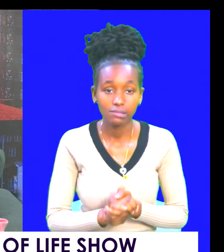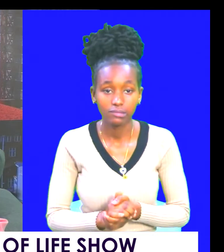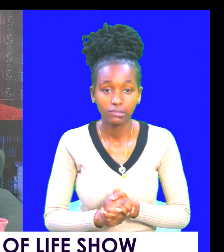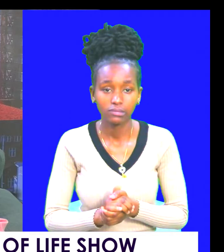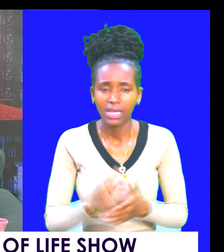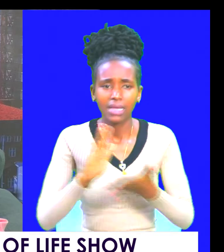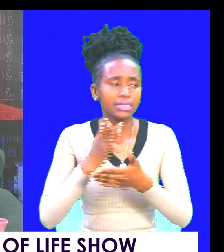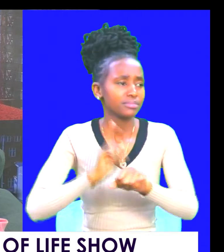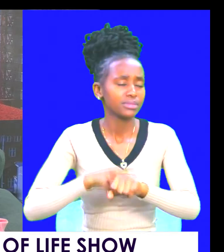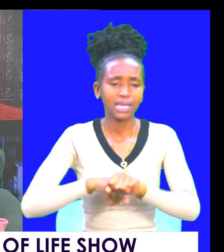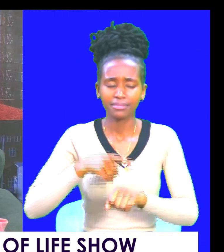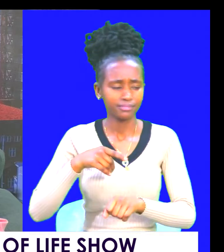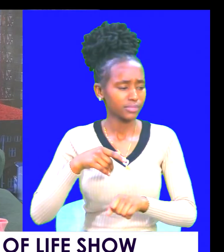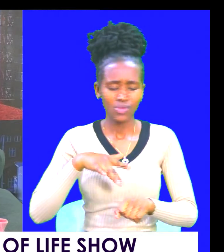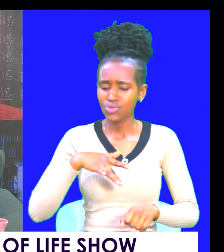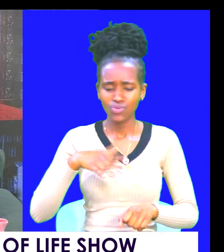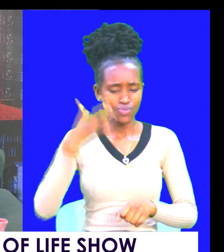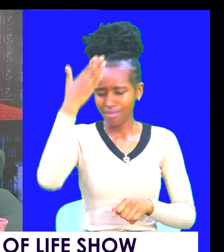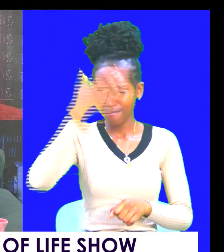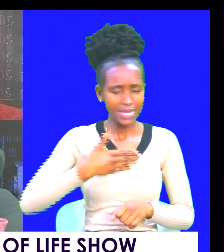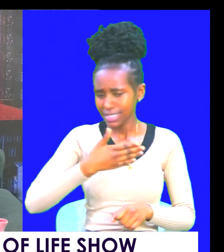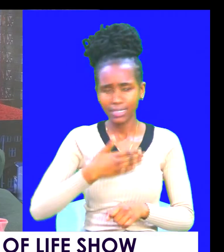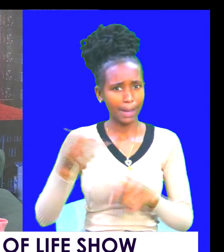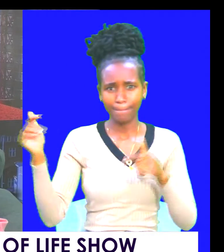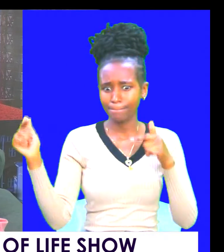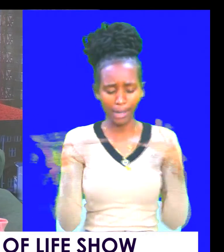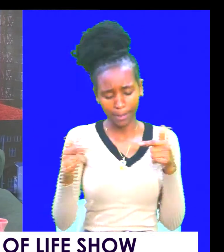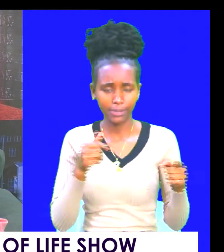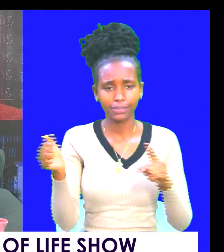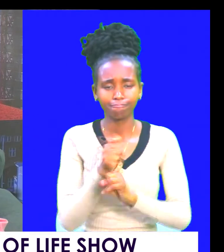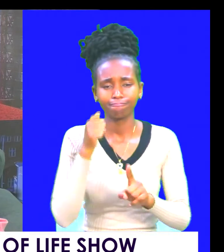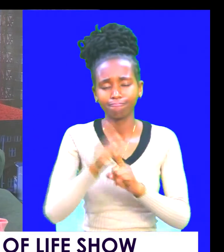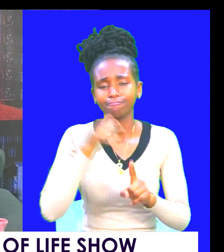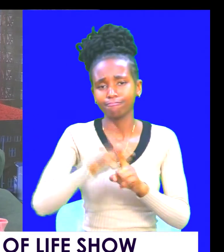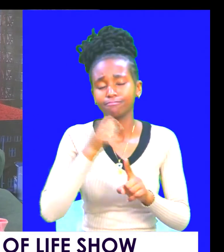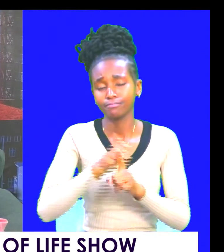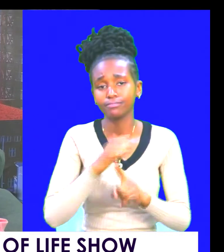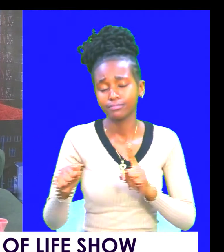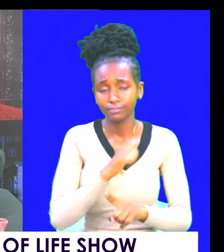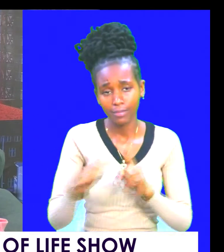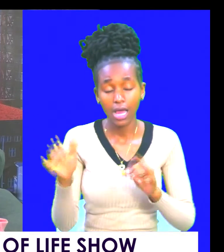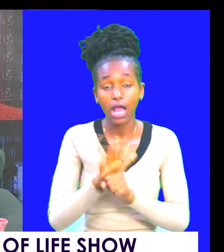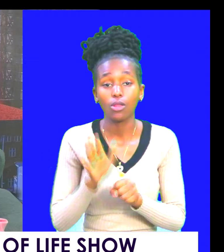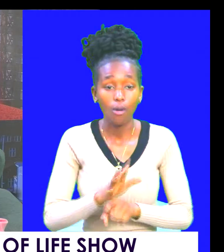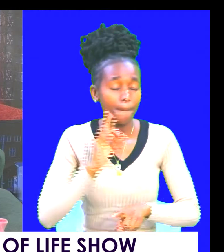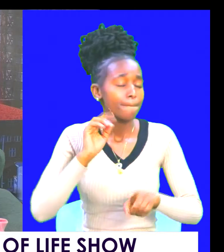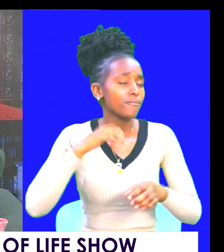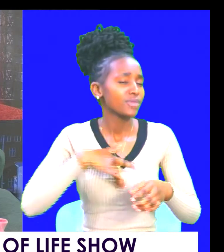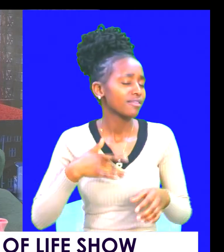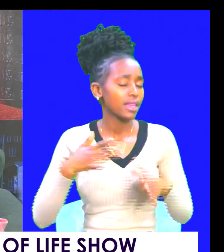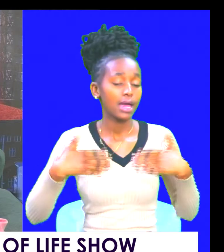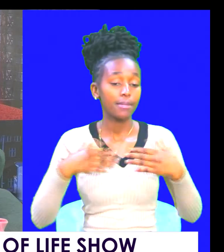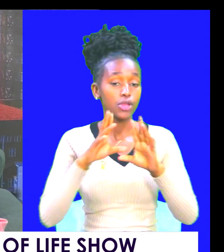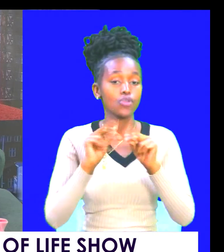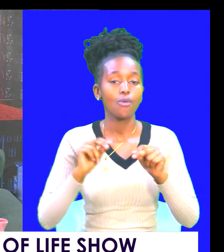There are times when you're faced with warfare. It may make you less happy, but deep on the inside, you